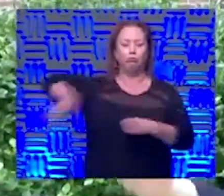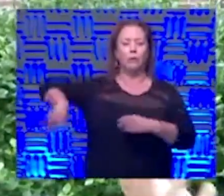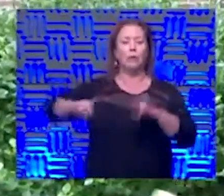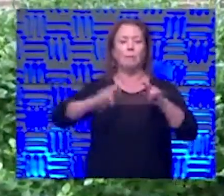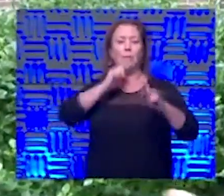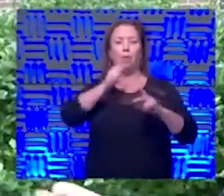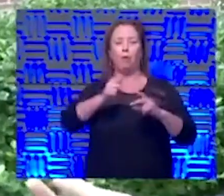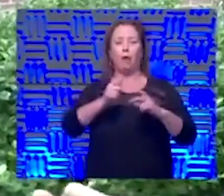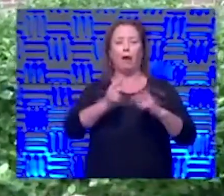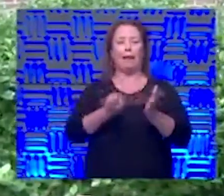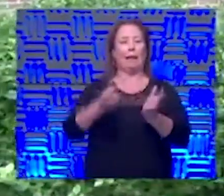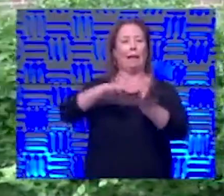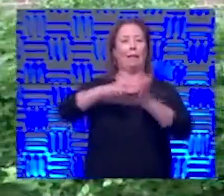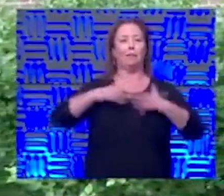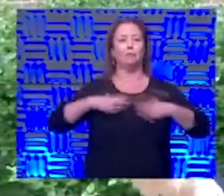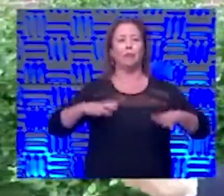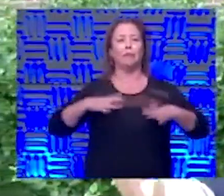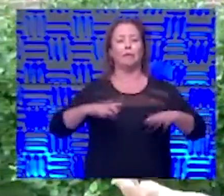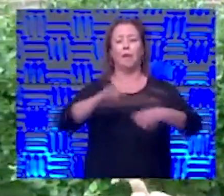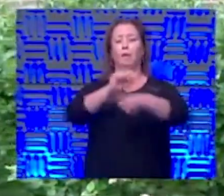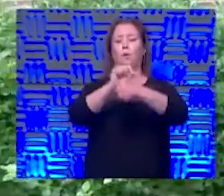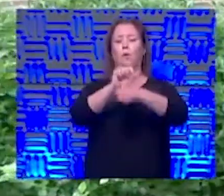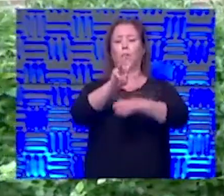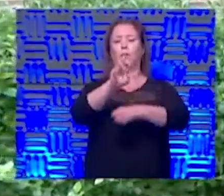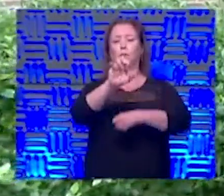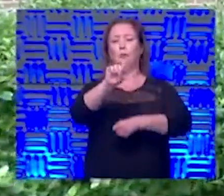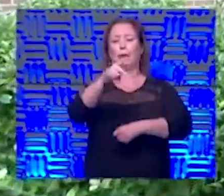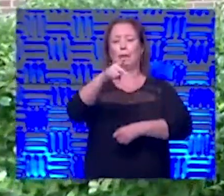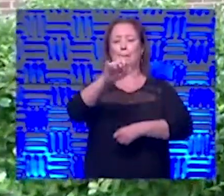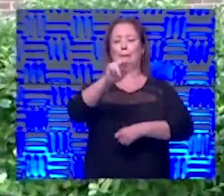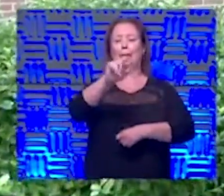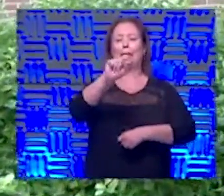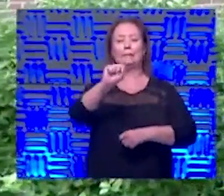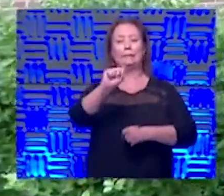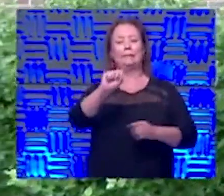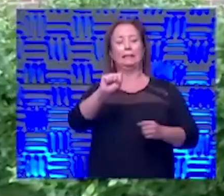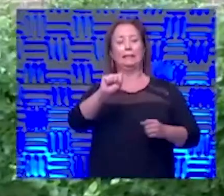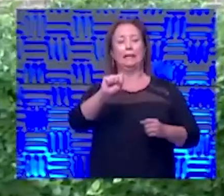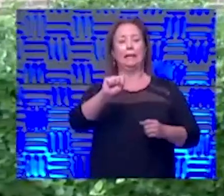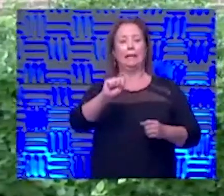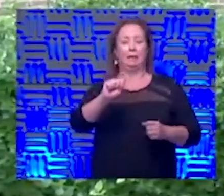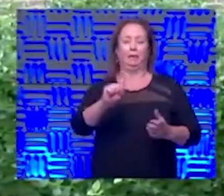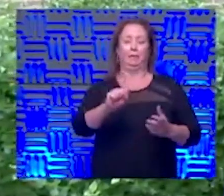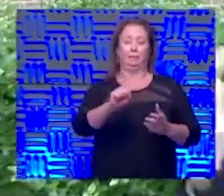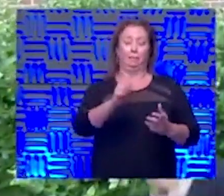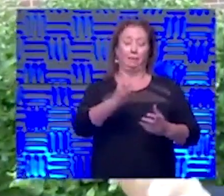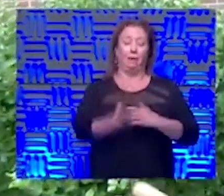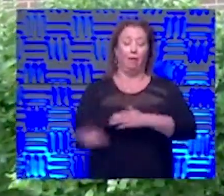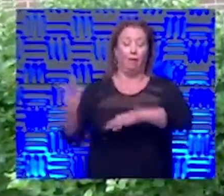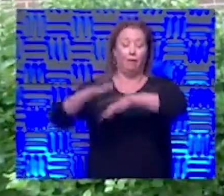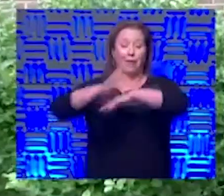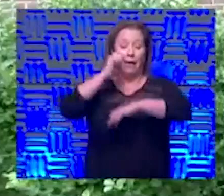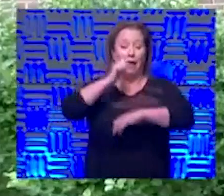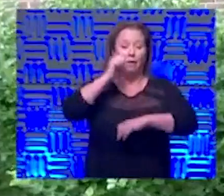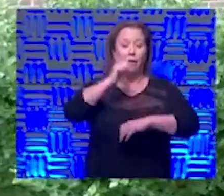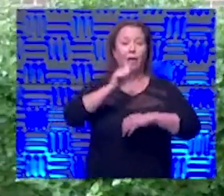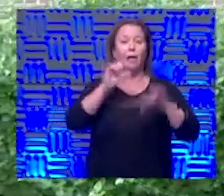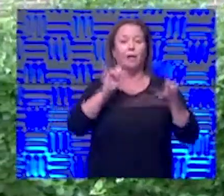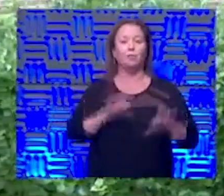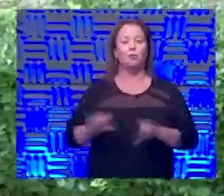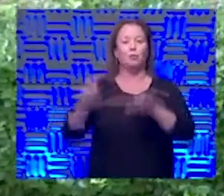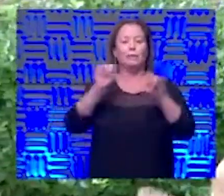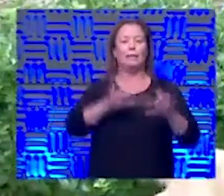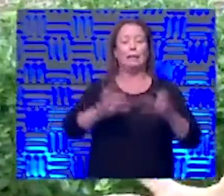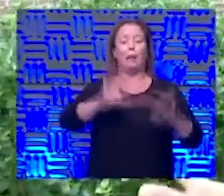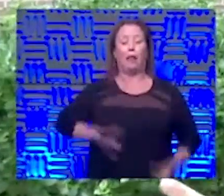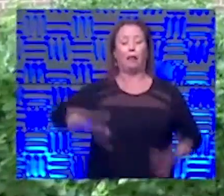they're not showering, they're just trying to work from in sweatpants all day, every day. So there's, routine chaos, I think, is